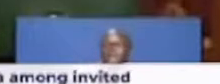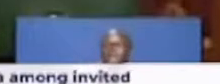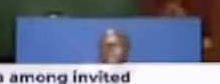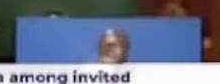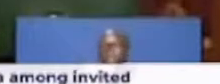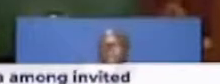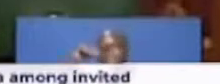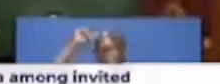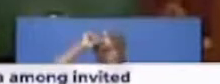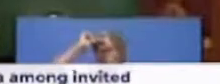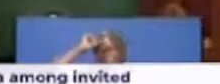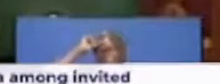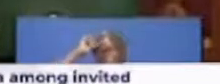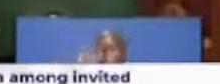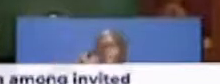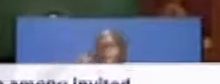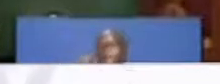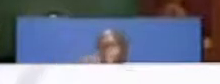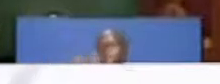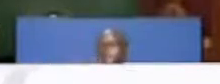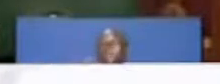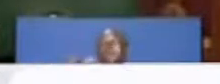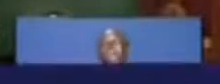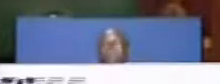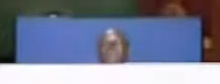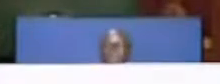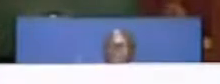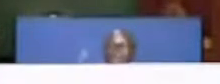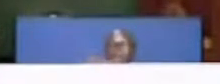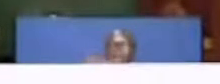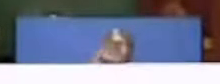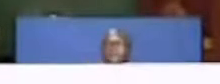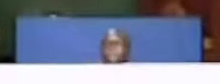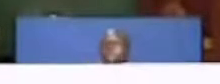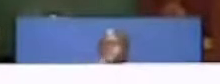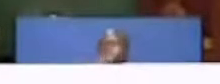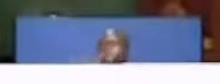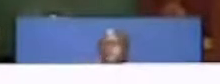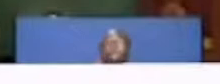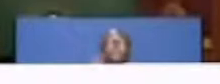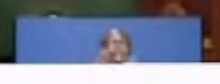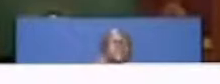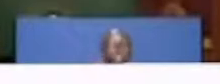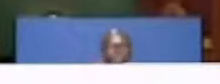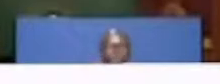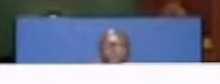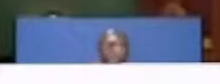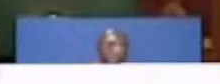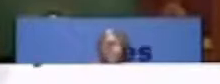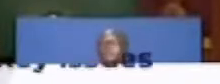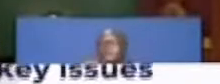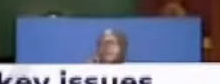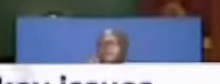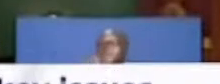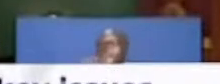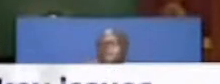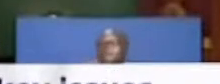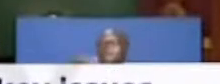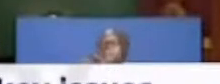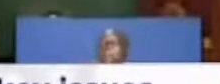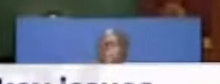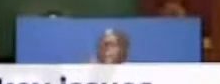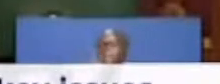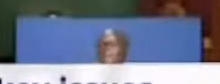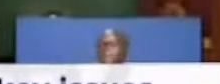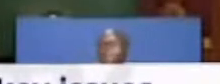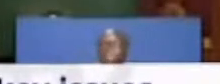administration, NHIF's membership has steadily grown. So far, the total NHIF membership stands at